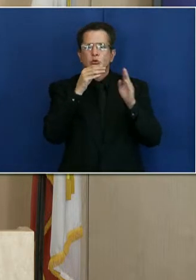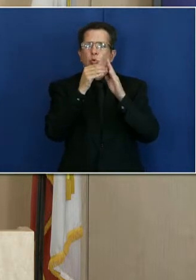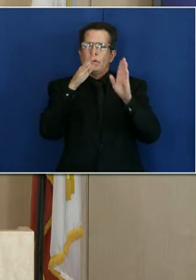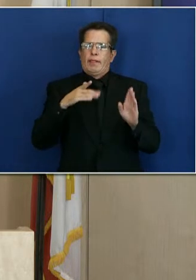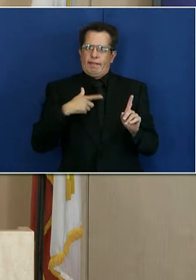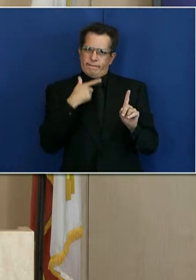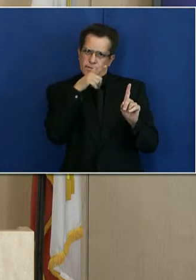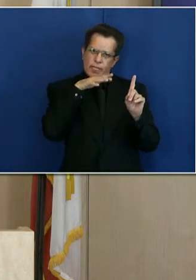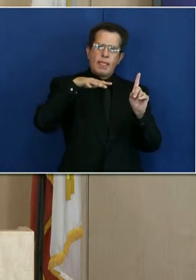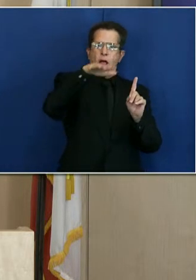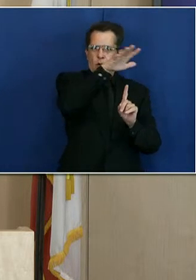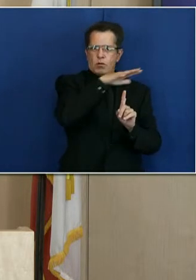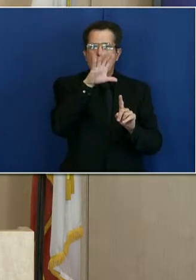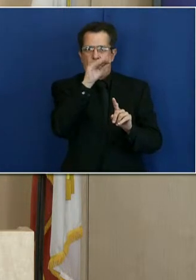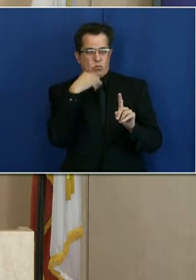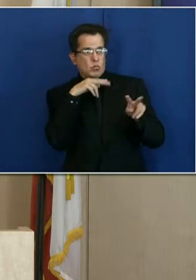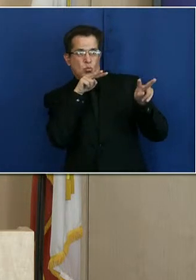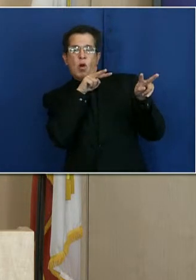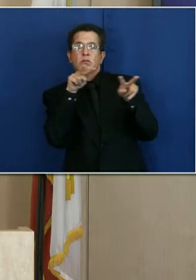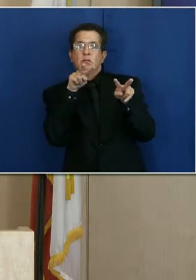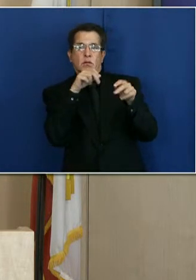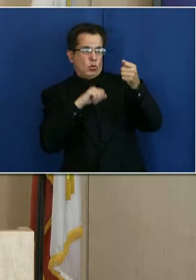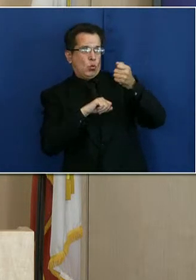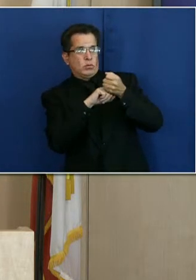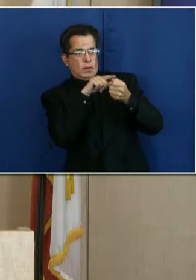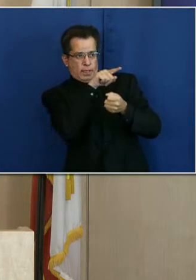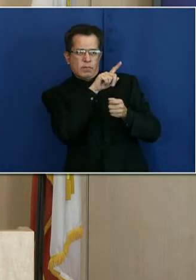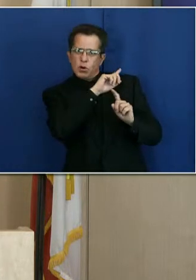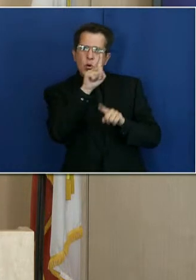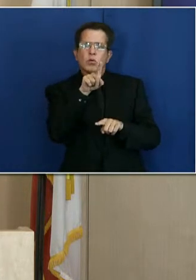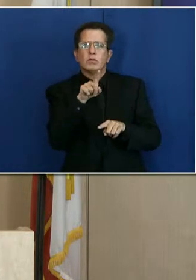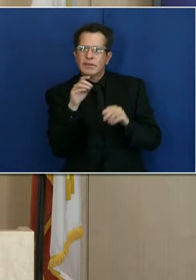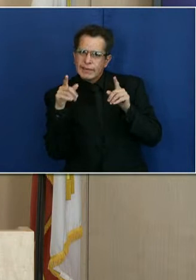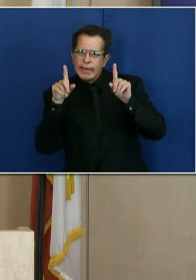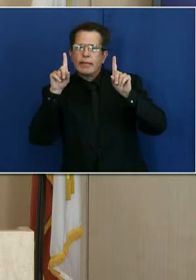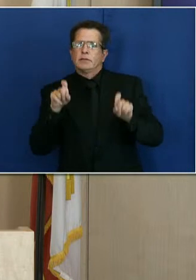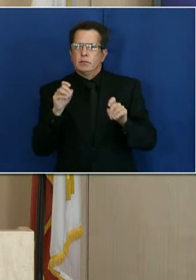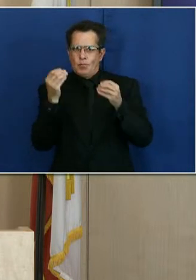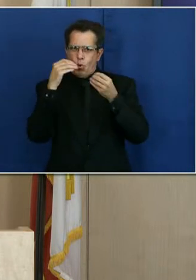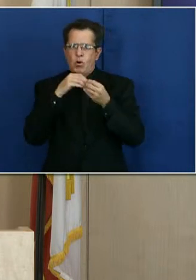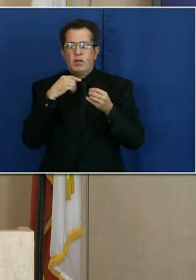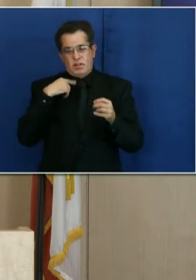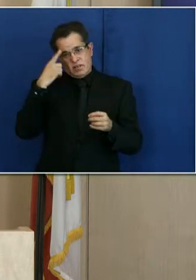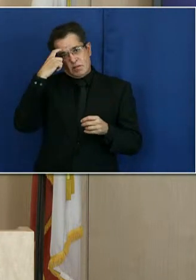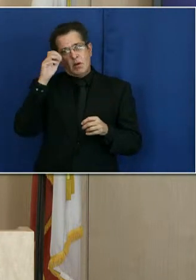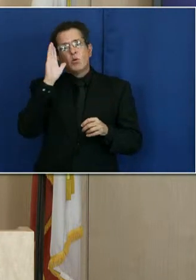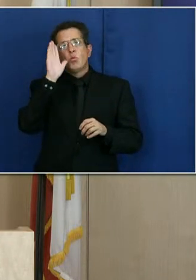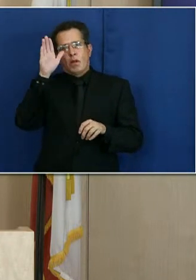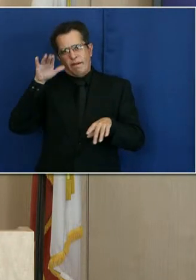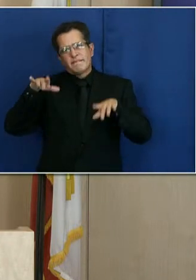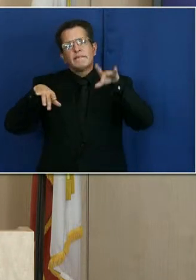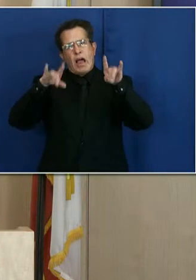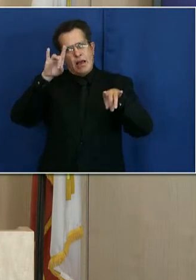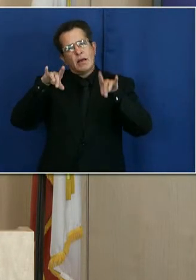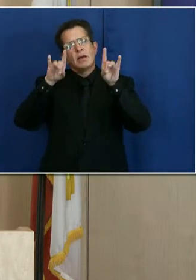campus and also encouraging those who are off campus to continue to get tested. We expect to find some more milder